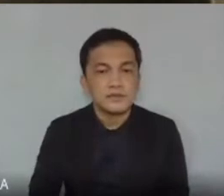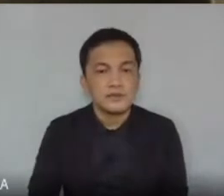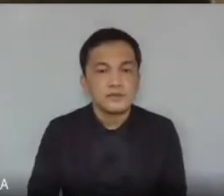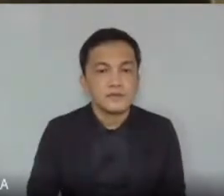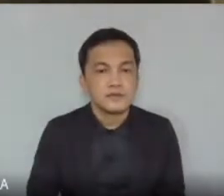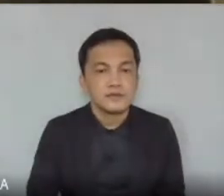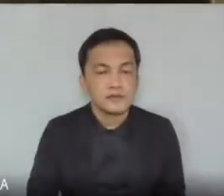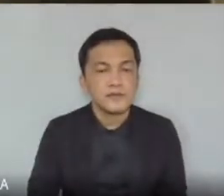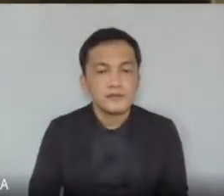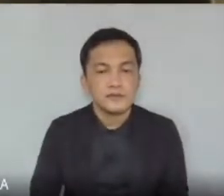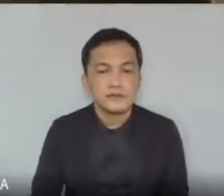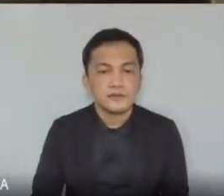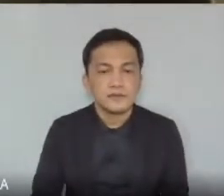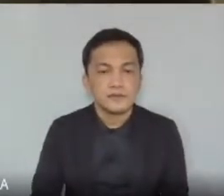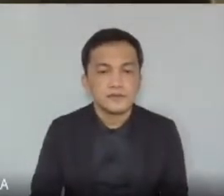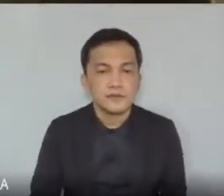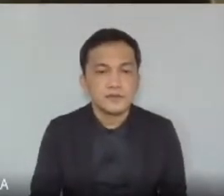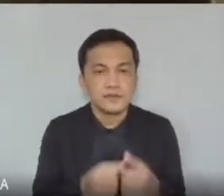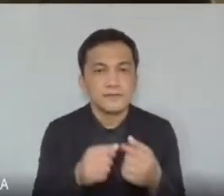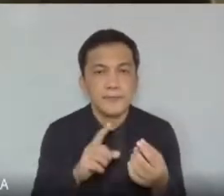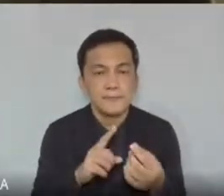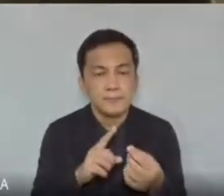Upper right, Dr. Taya.